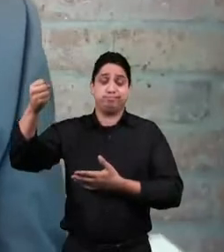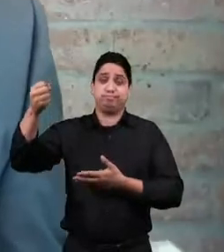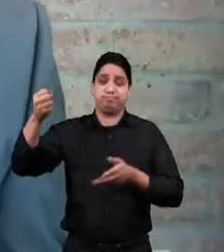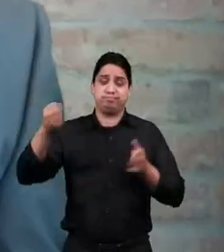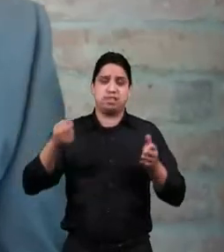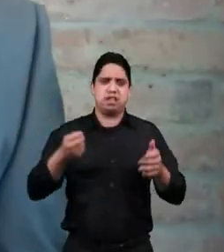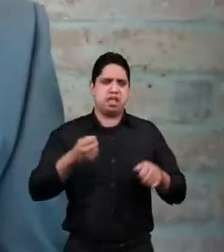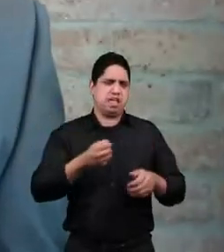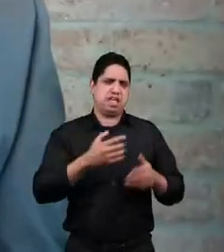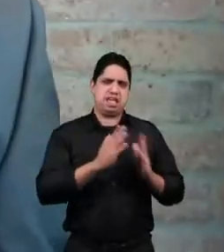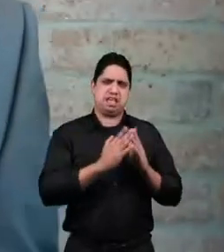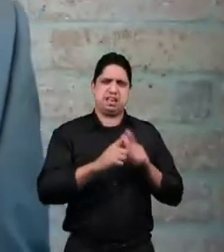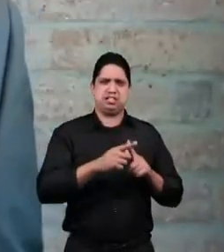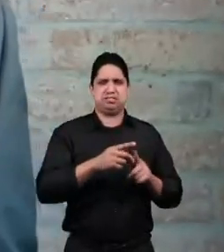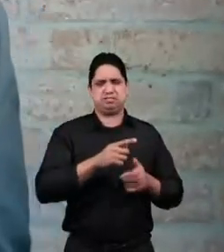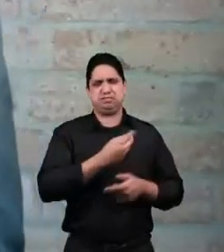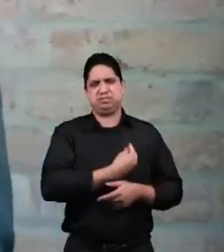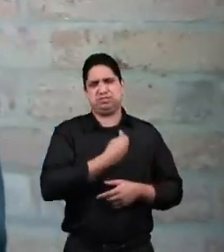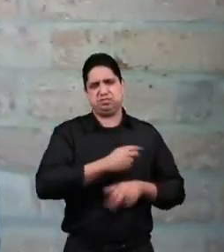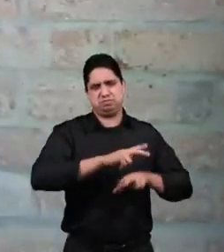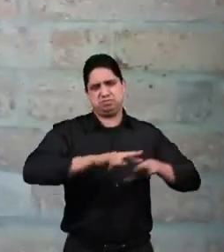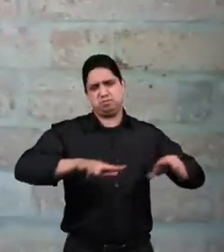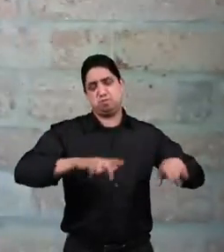And the church would pass through moments,